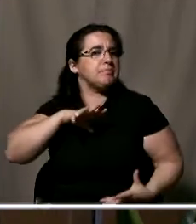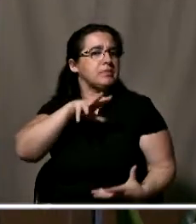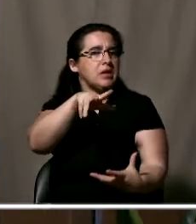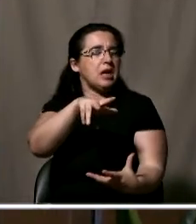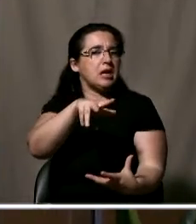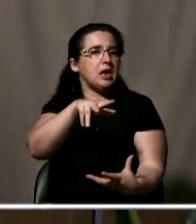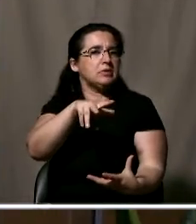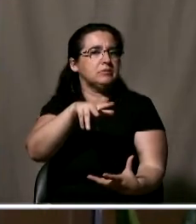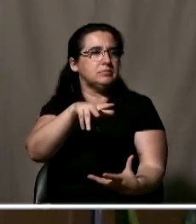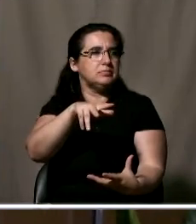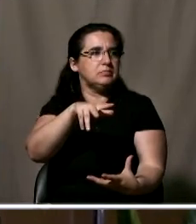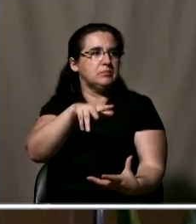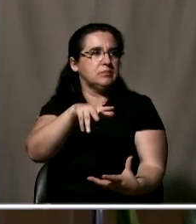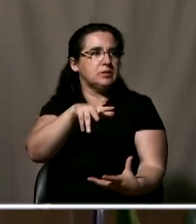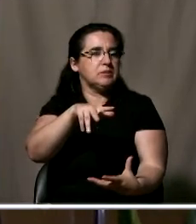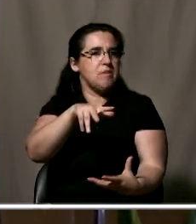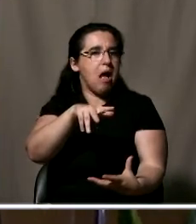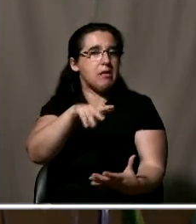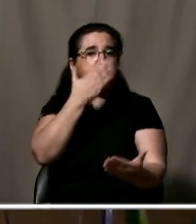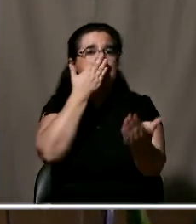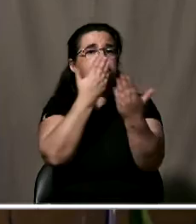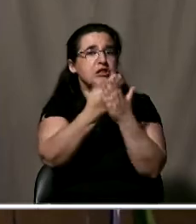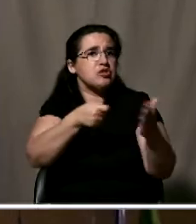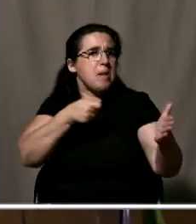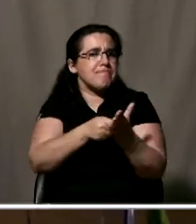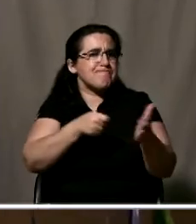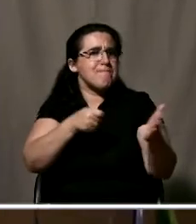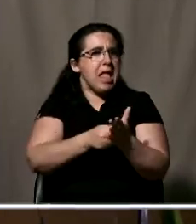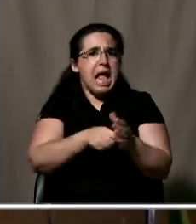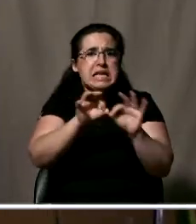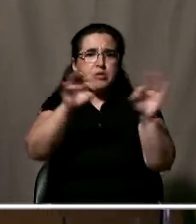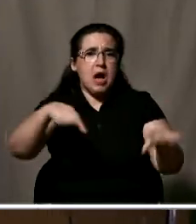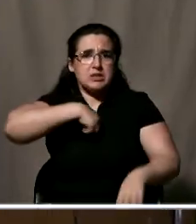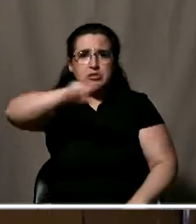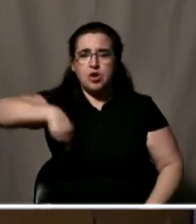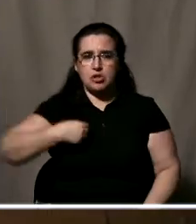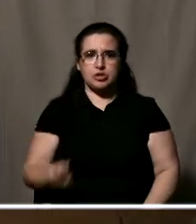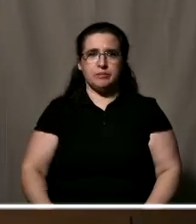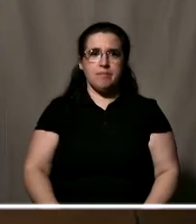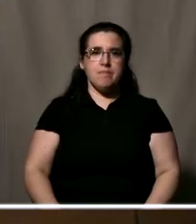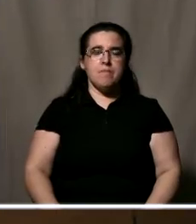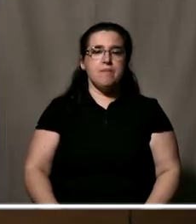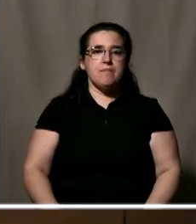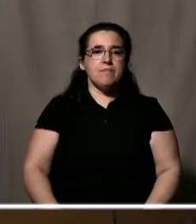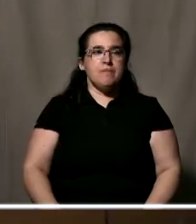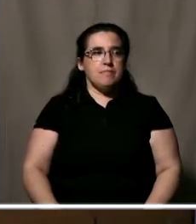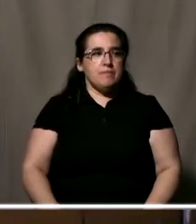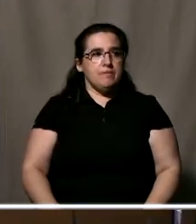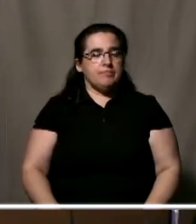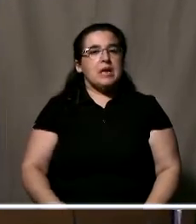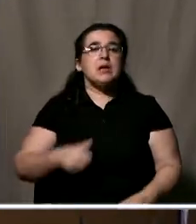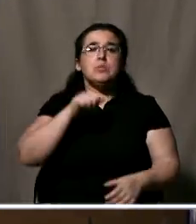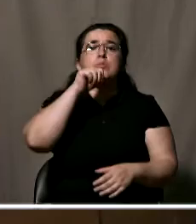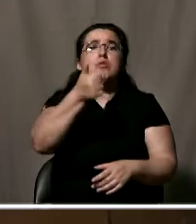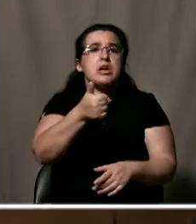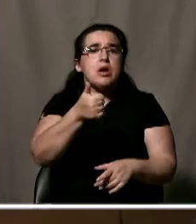temptation in common with every human being. Enfrentou tentações comuns, acho que nós enfrentamos também. Who died the death that we should have died. Que morreu a